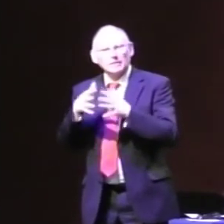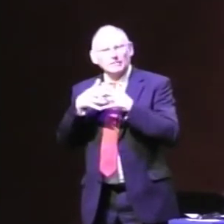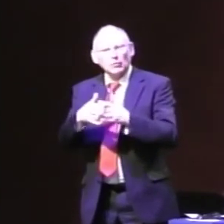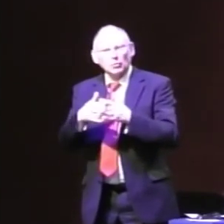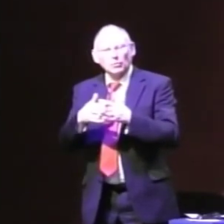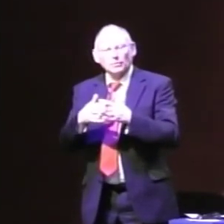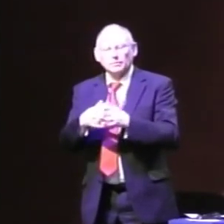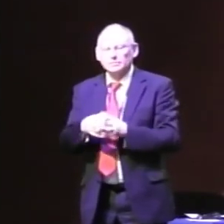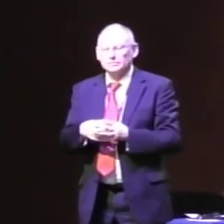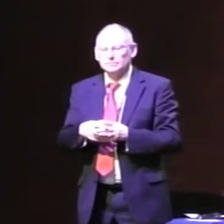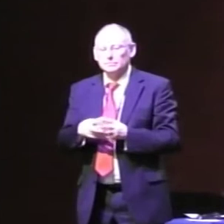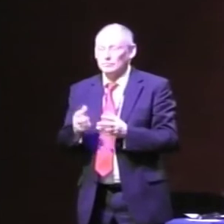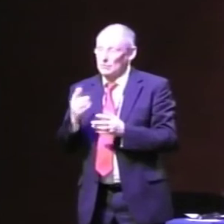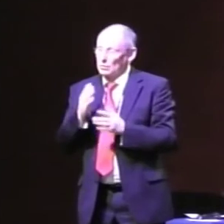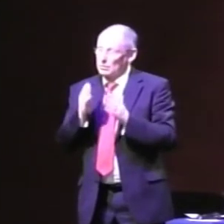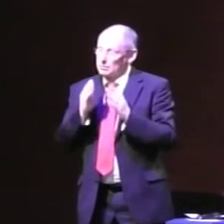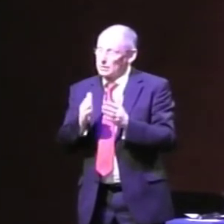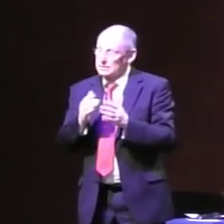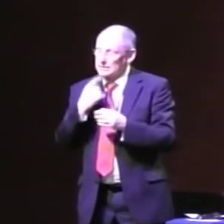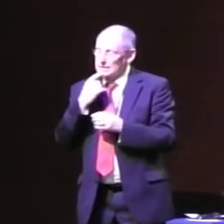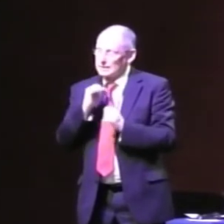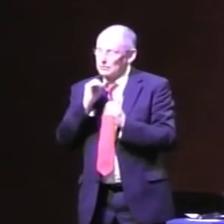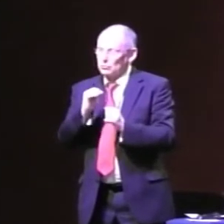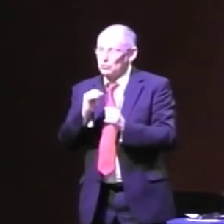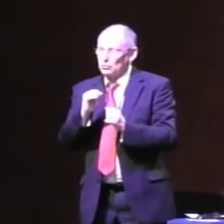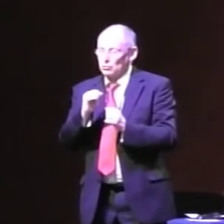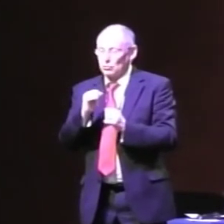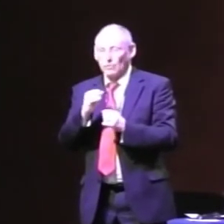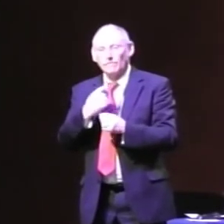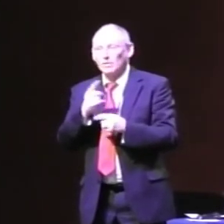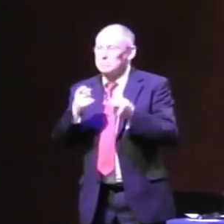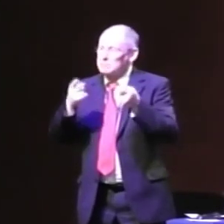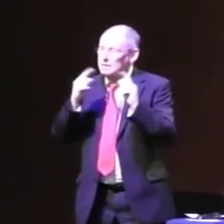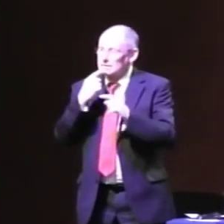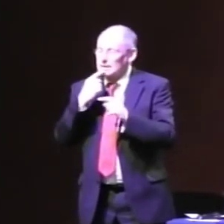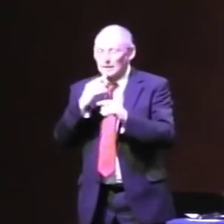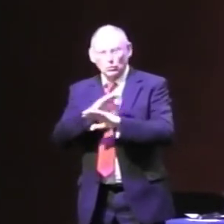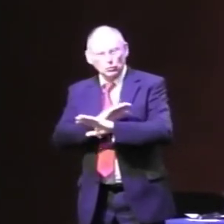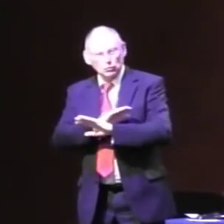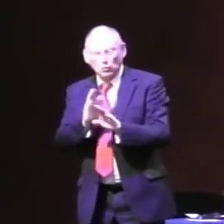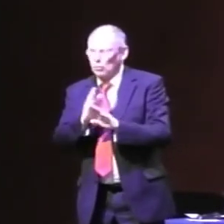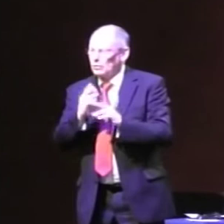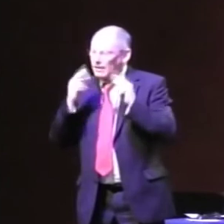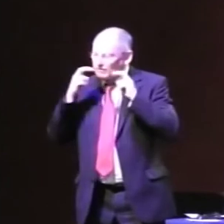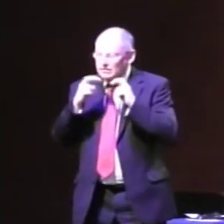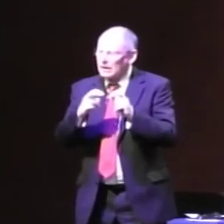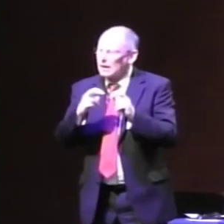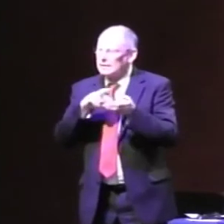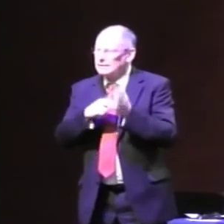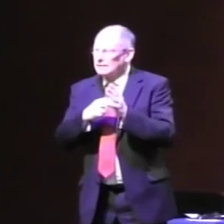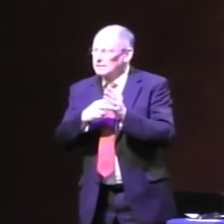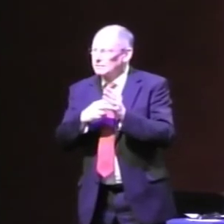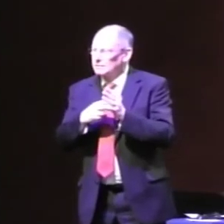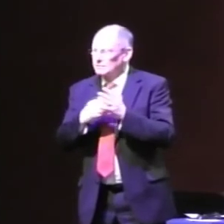money. We must therefore say to the First Minister, don't just investigate the schemes that suit